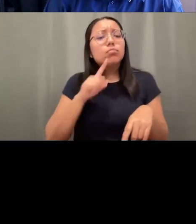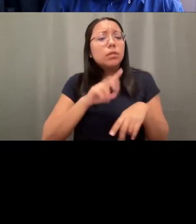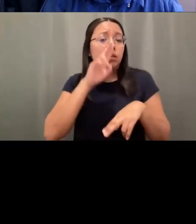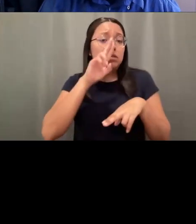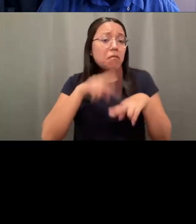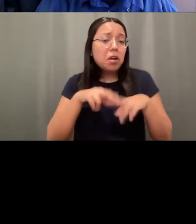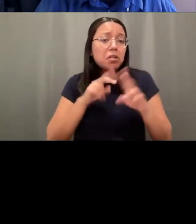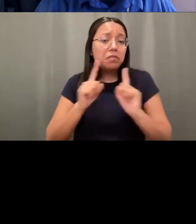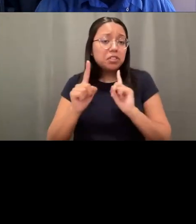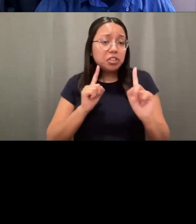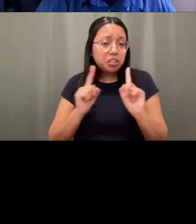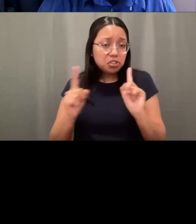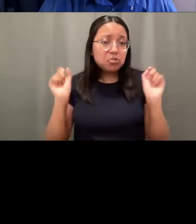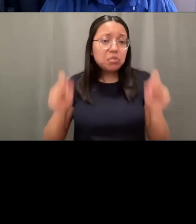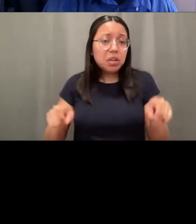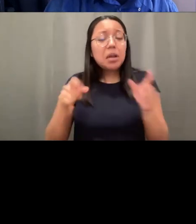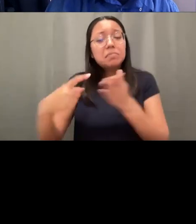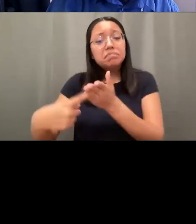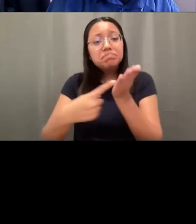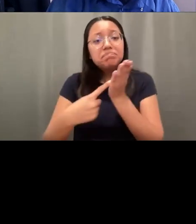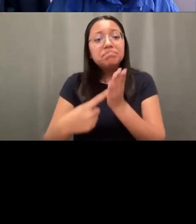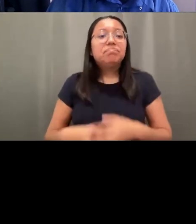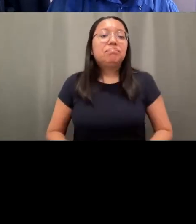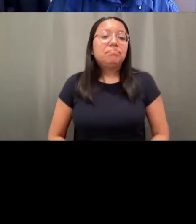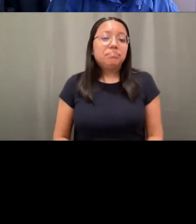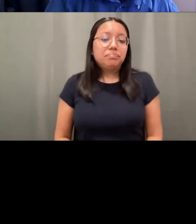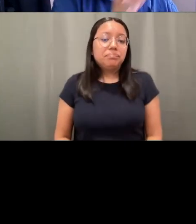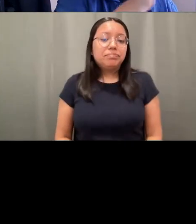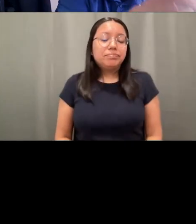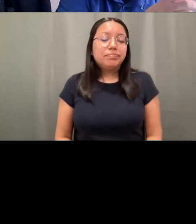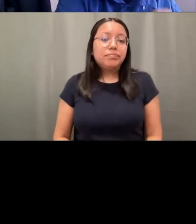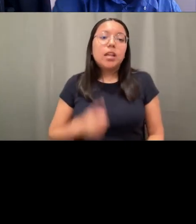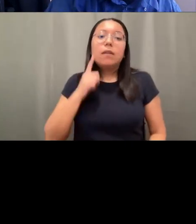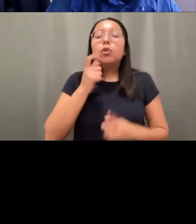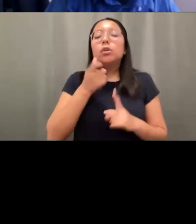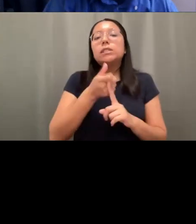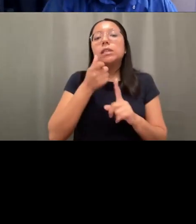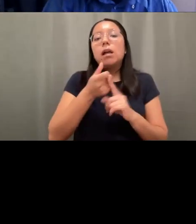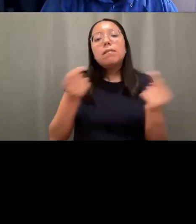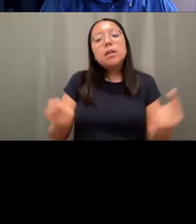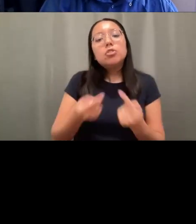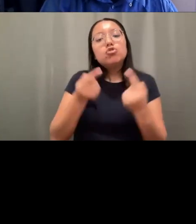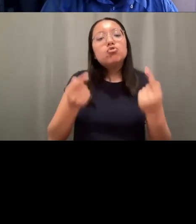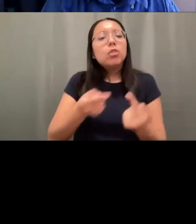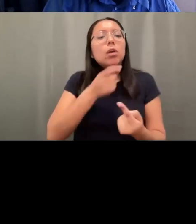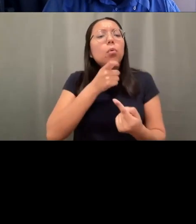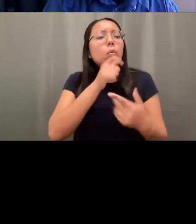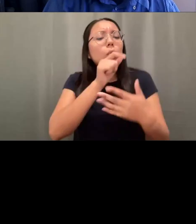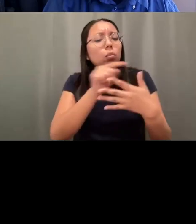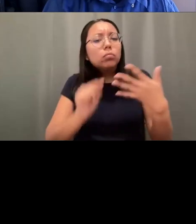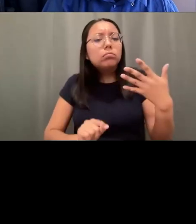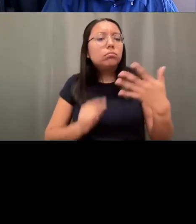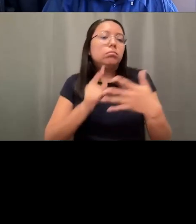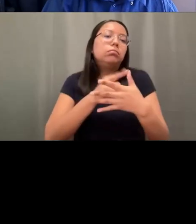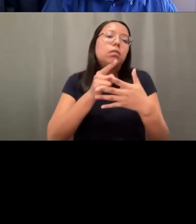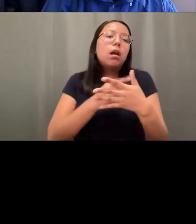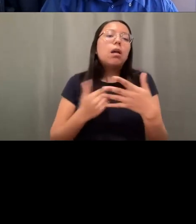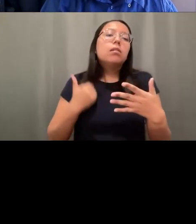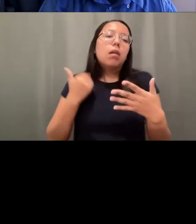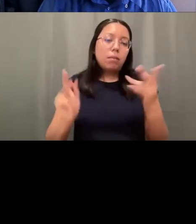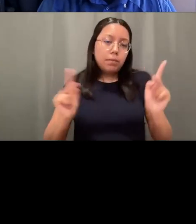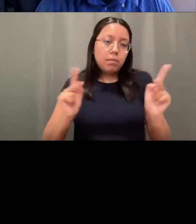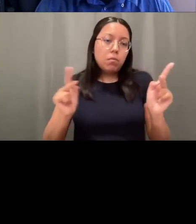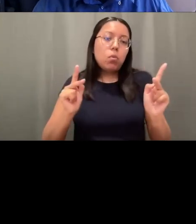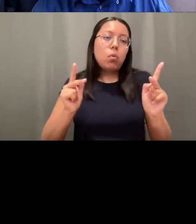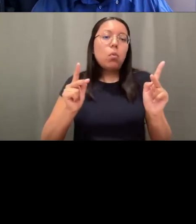When we look at self-injury, kind of the who of the demographics, again, younger folks tend to be the most discussed or the